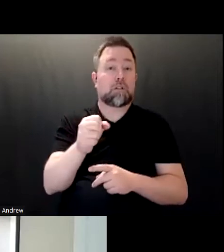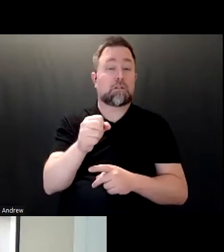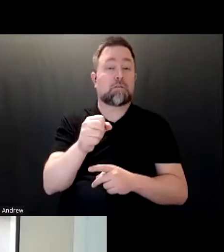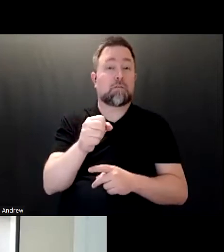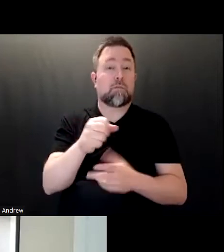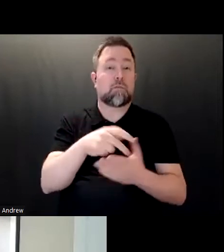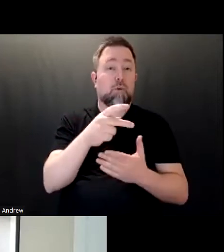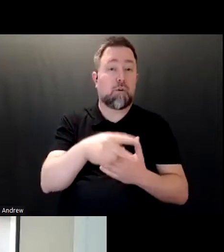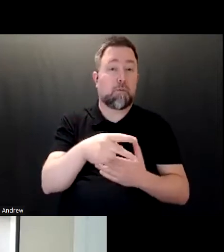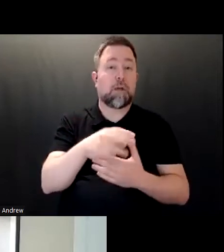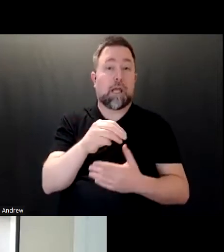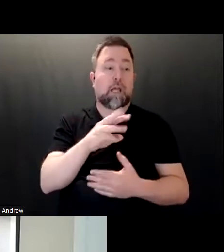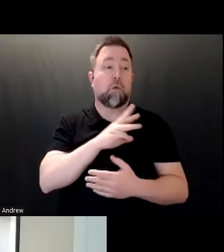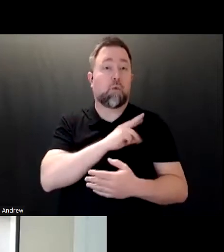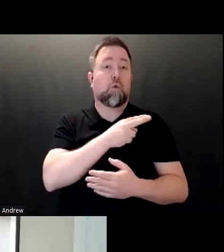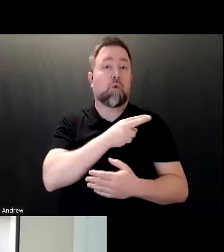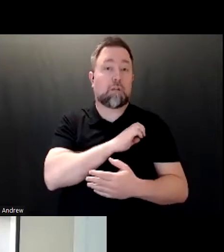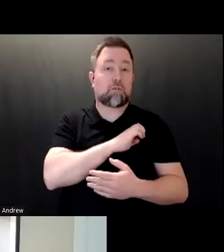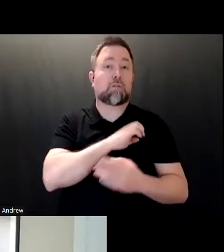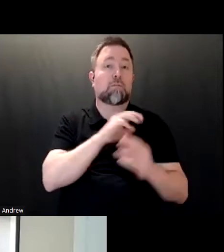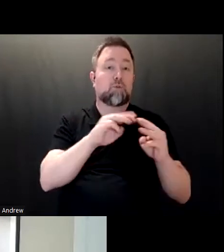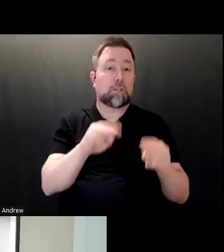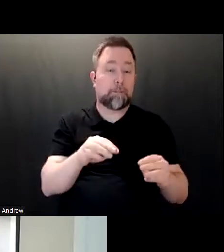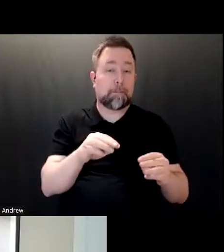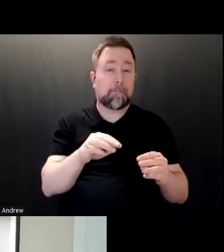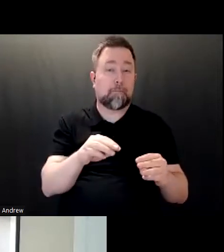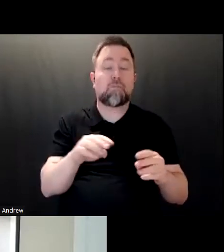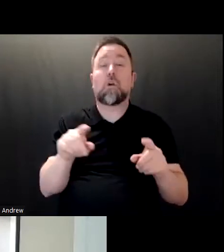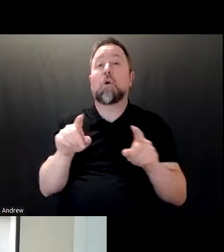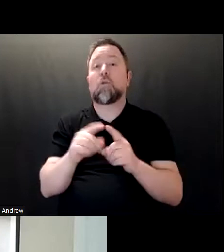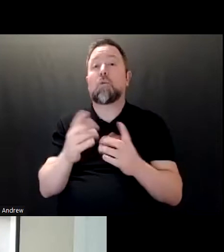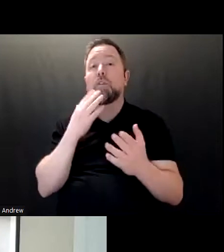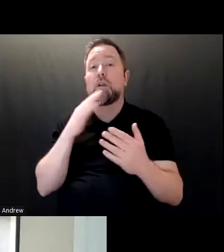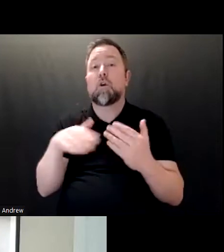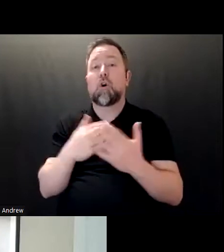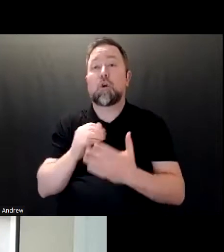I still see things that I never noticed before.